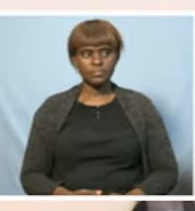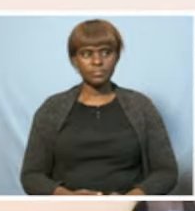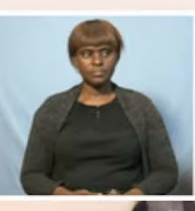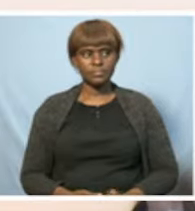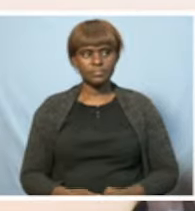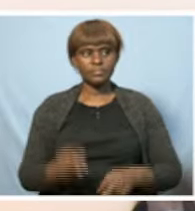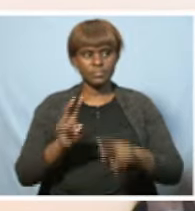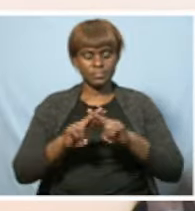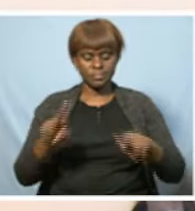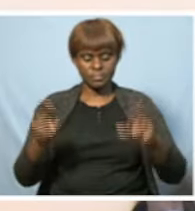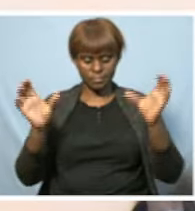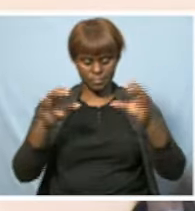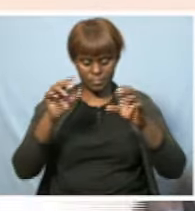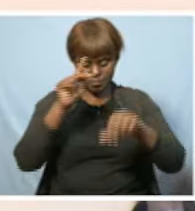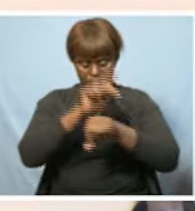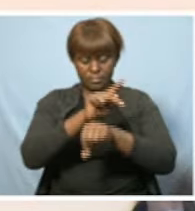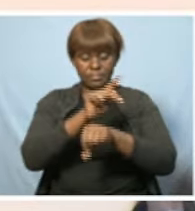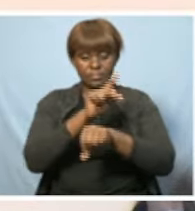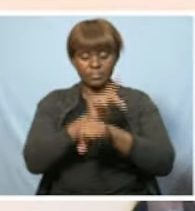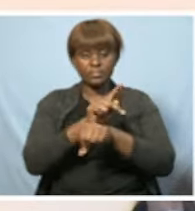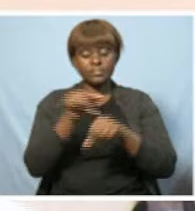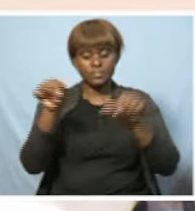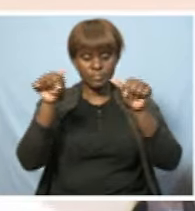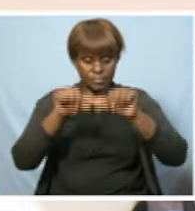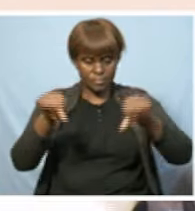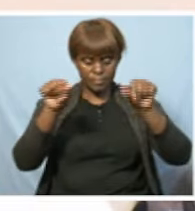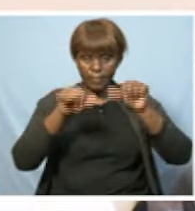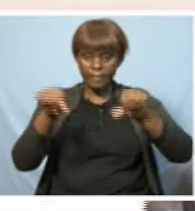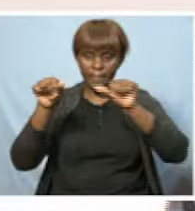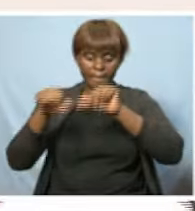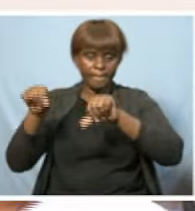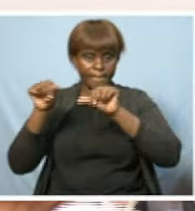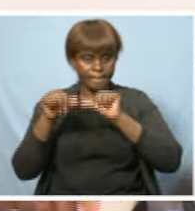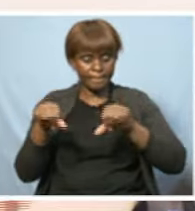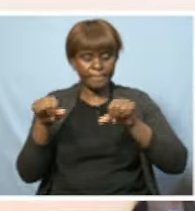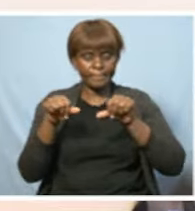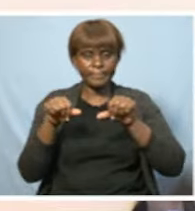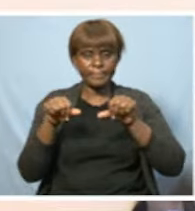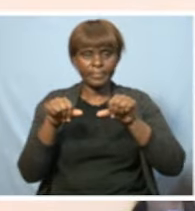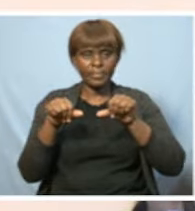Chair, on community projects, the analysis,